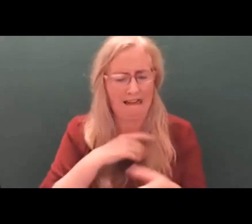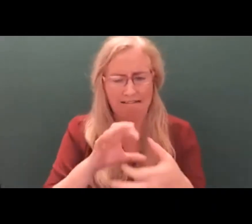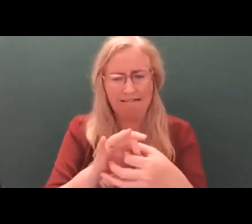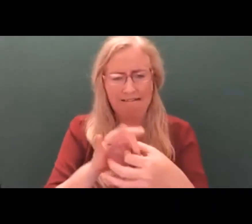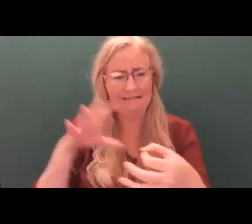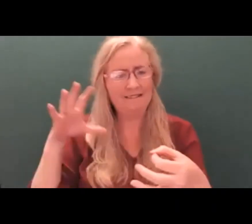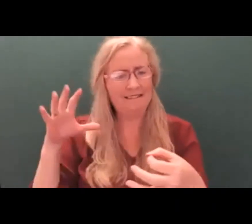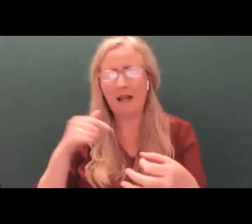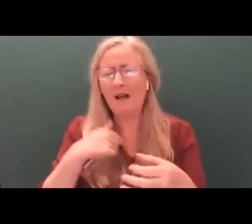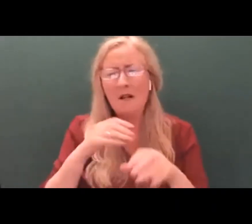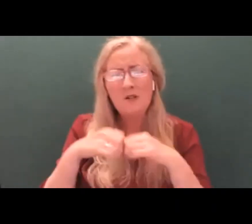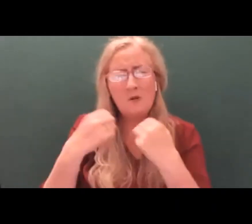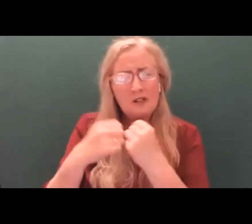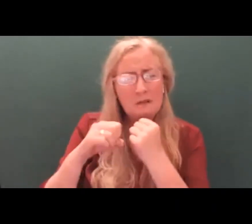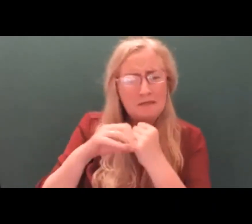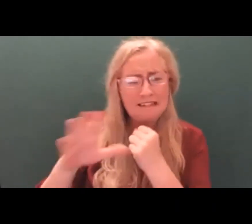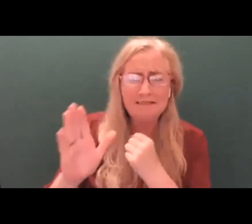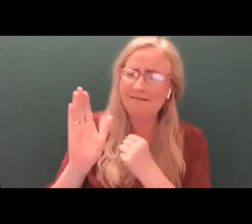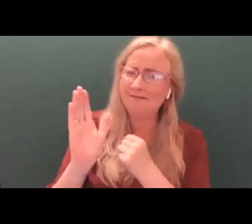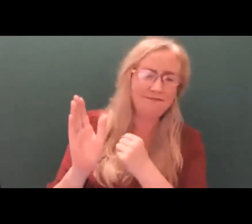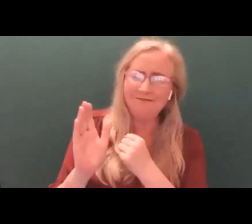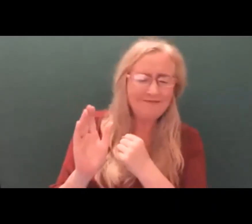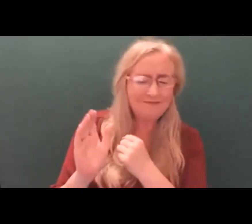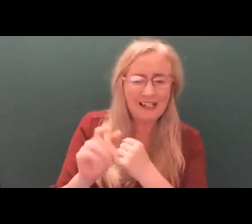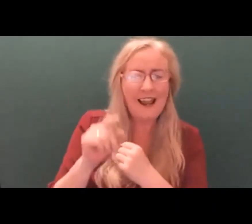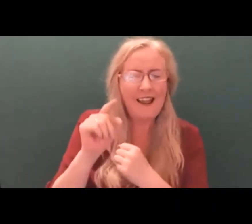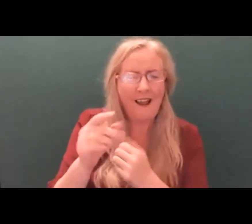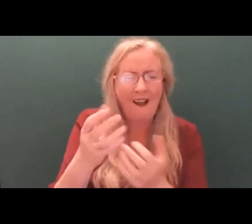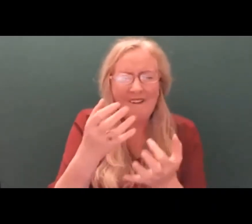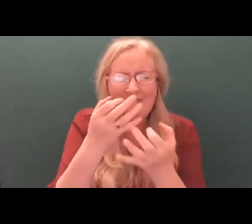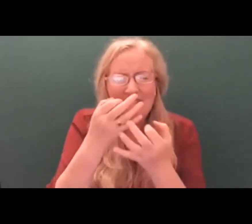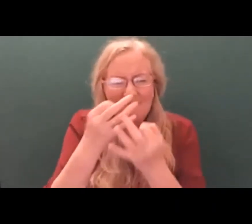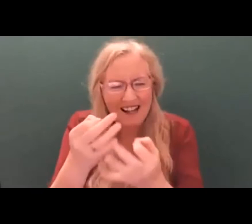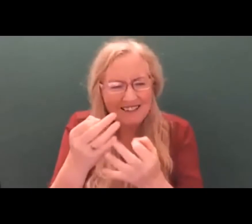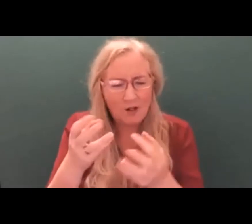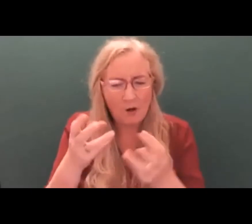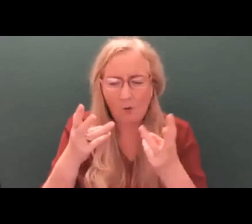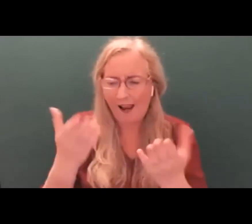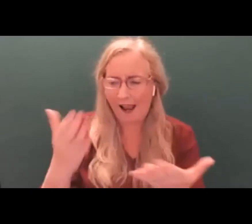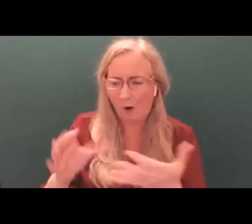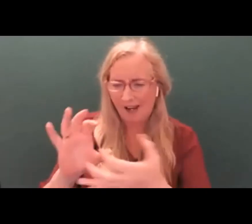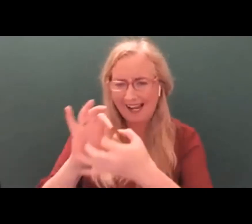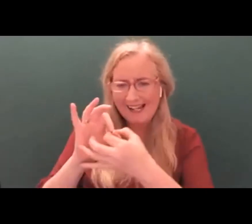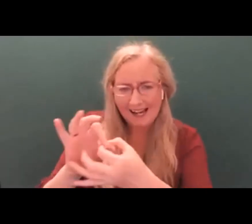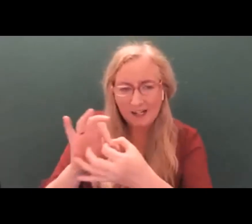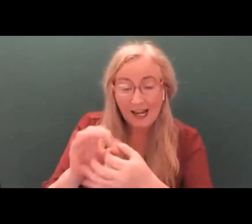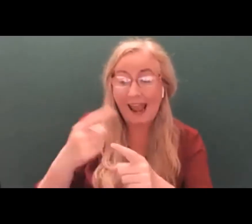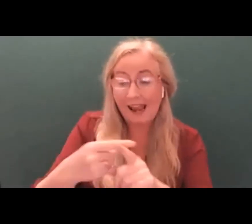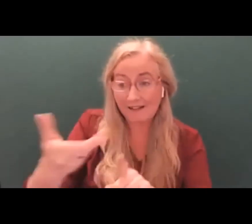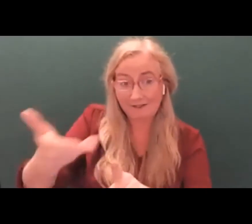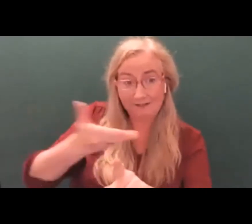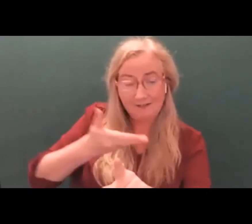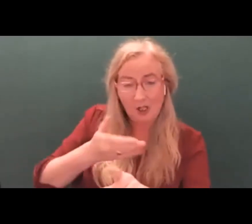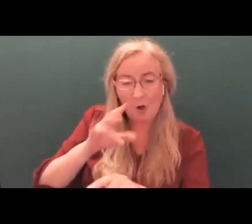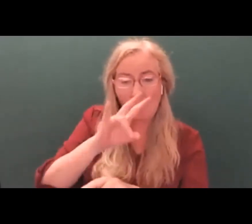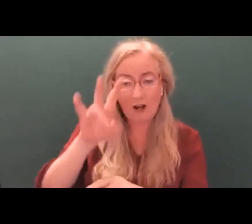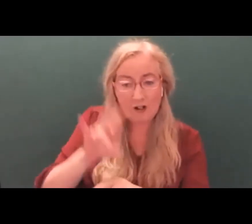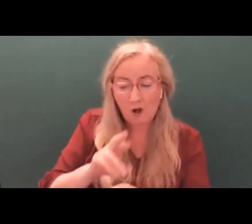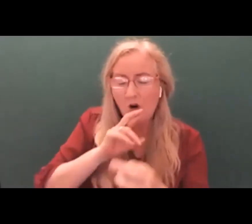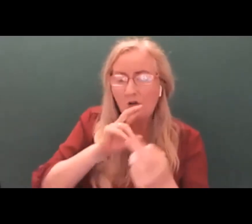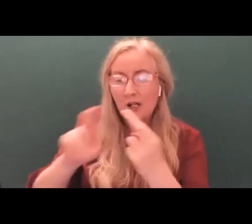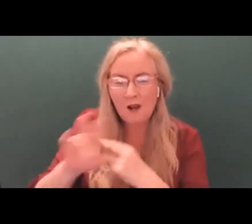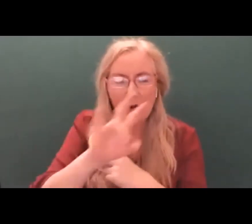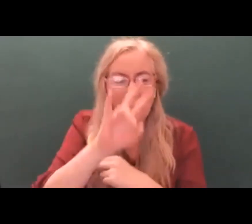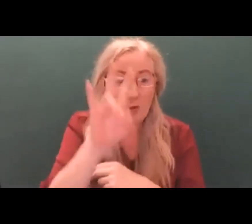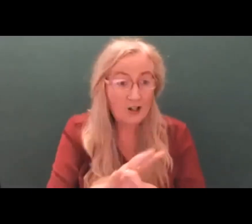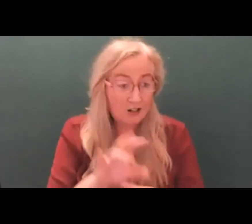in social media. It's a fascinating way of engaging and getting questions in, and you can also respond to questions on Facebook.